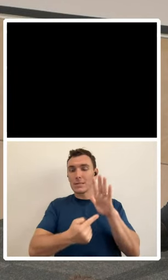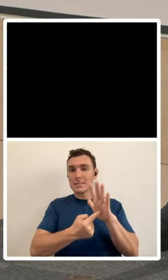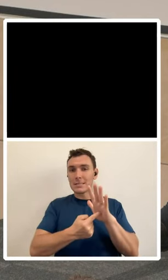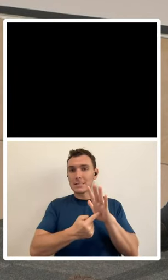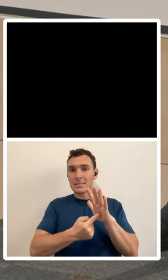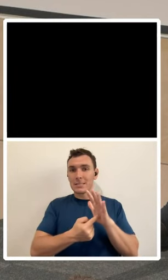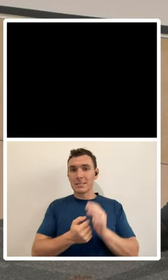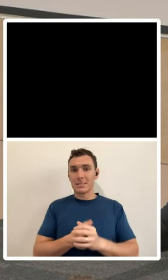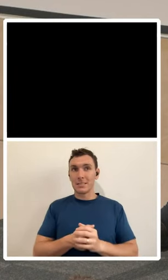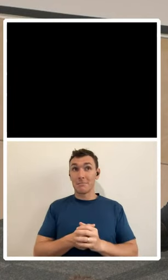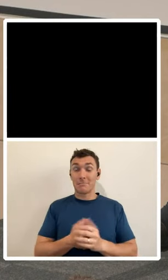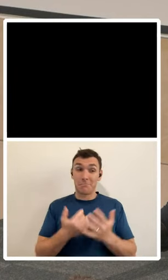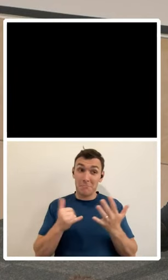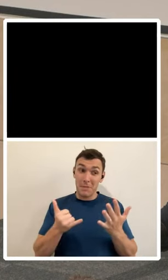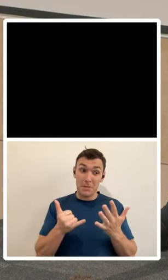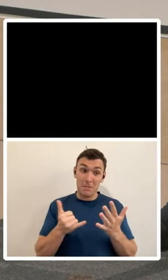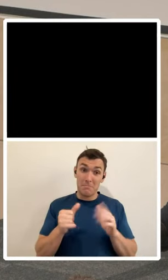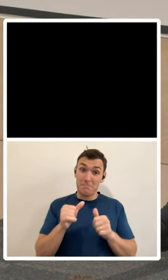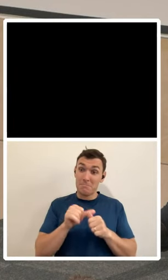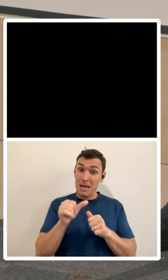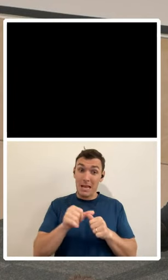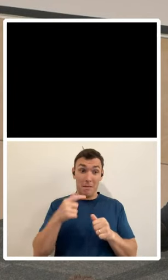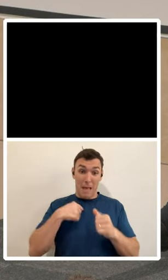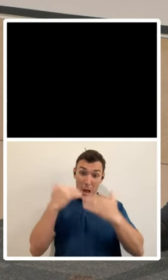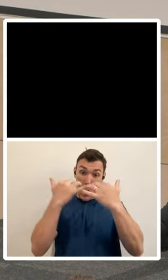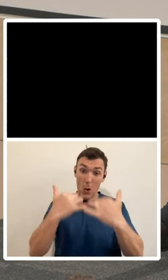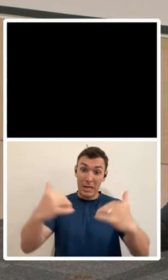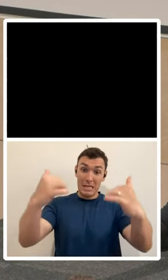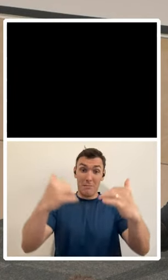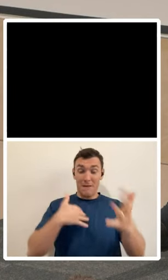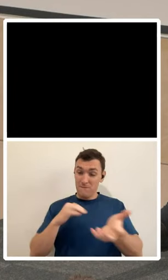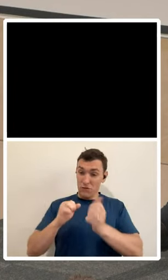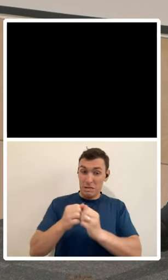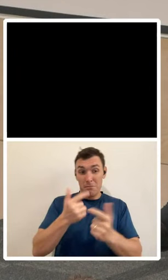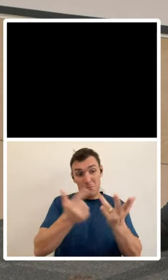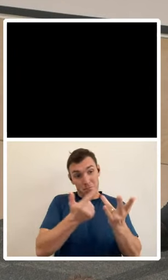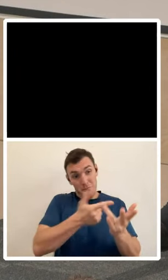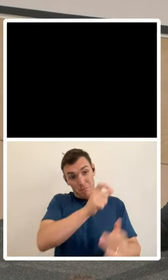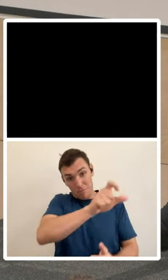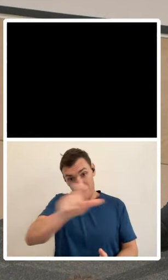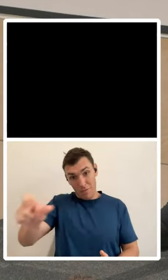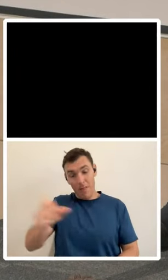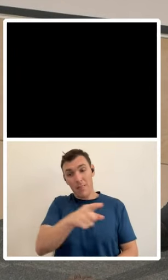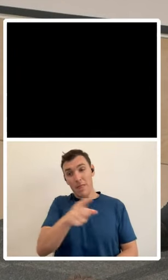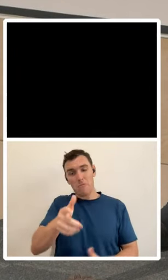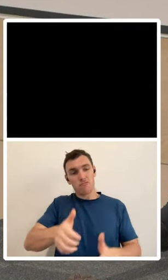And that changed how I did karaoke, and I now enjoy karaoke much more. And